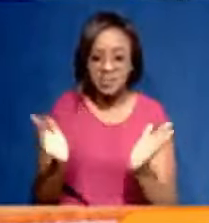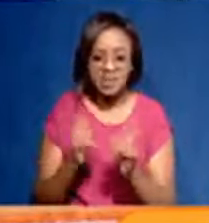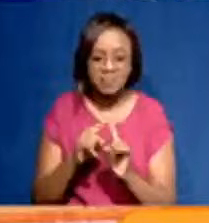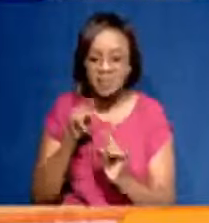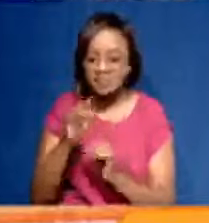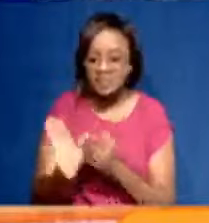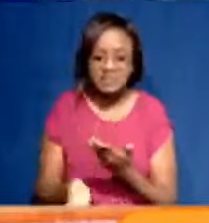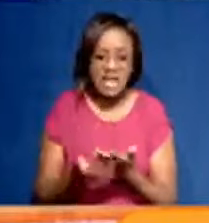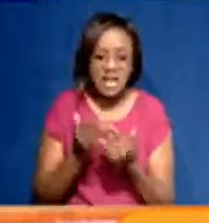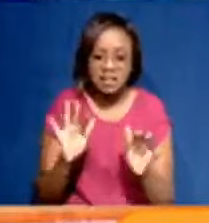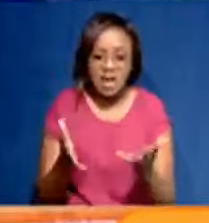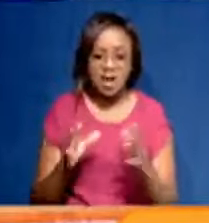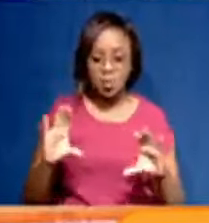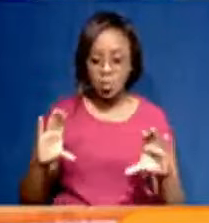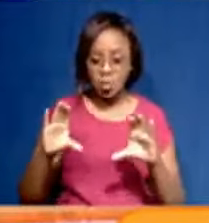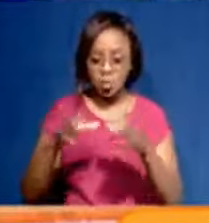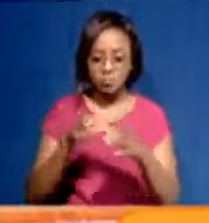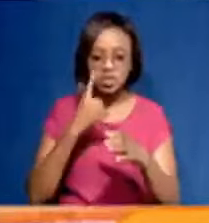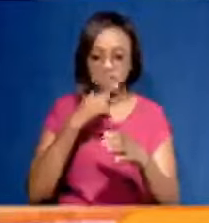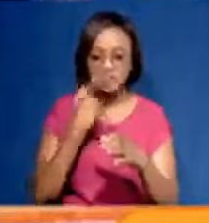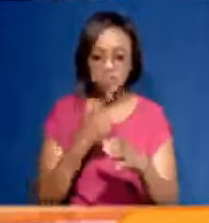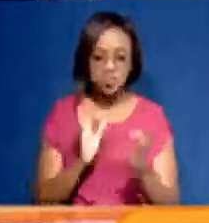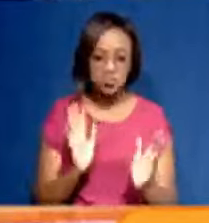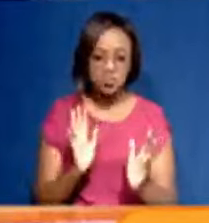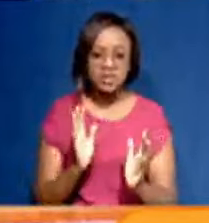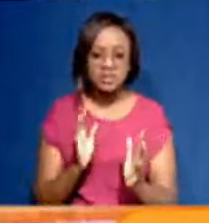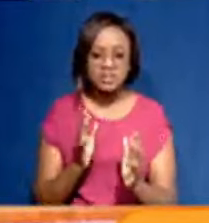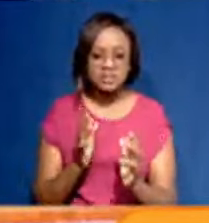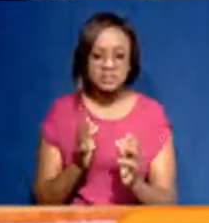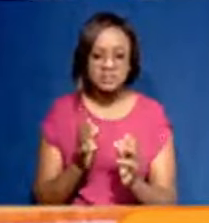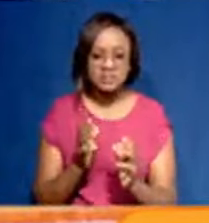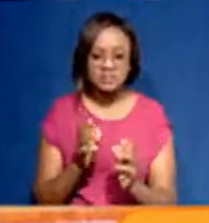have forfeited the need for that public